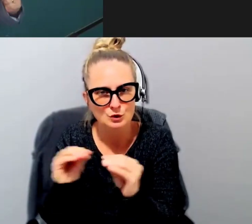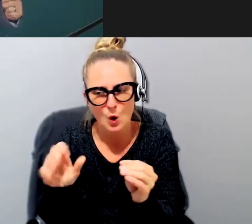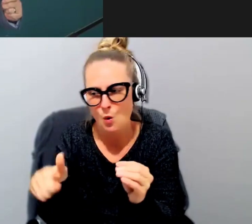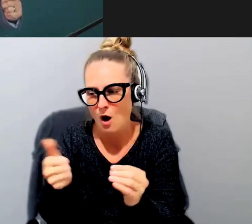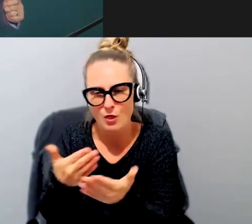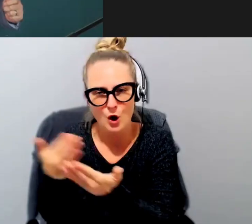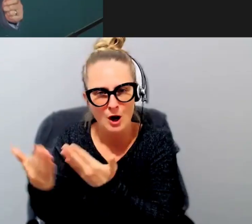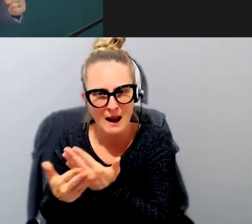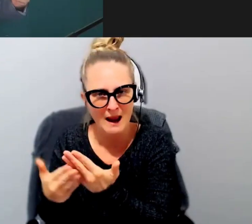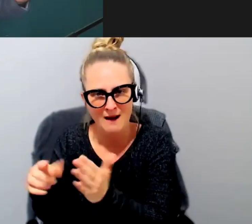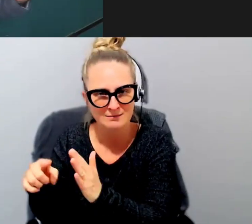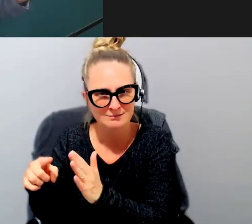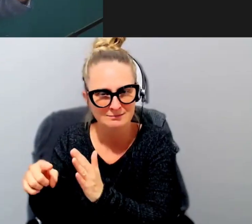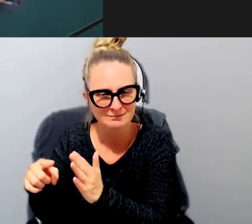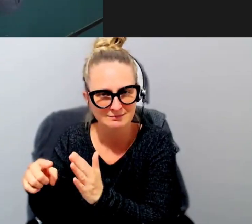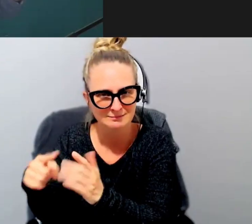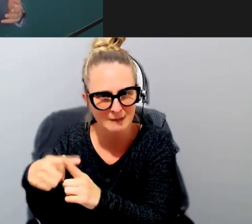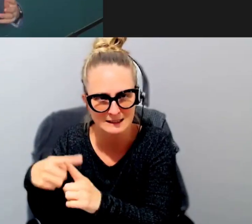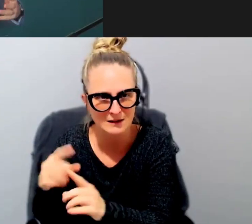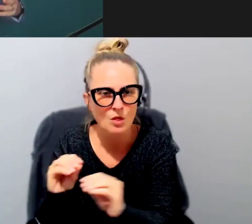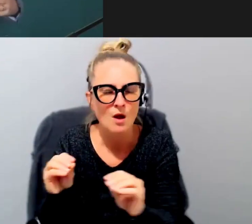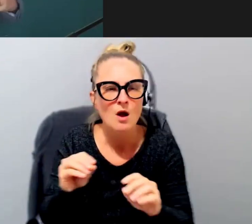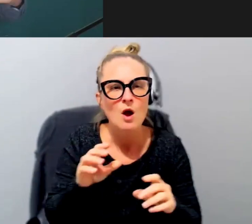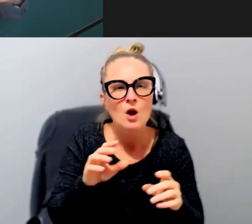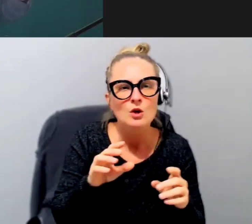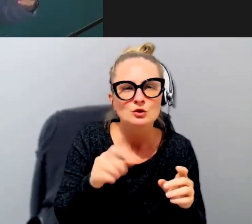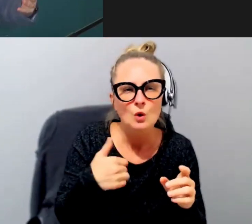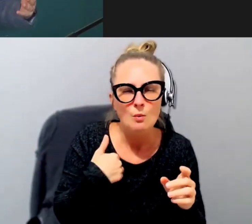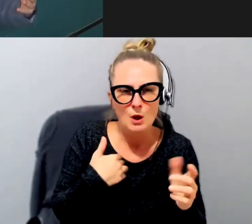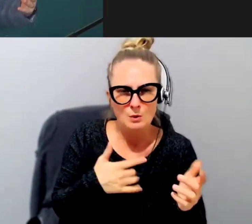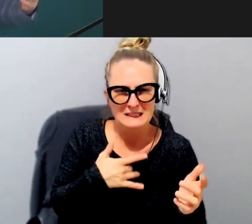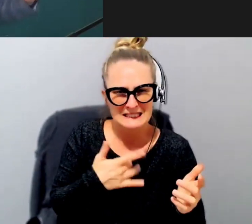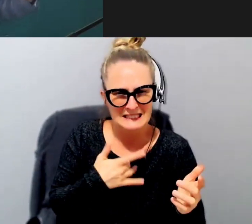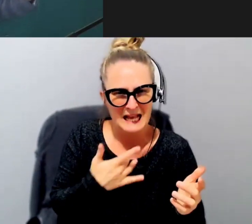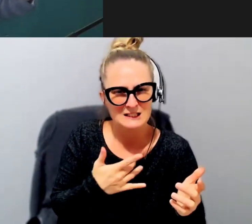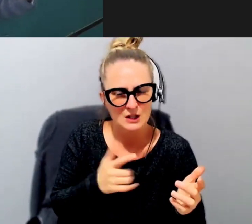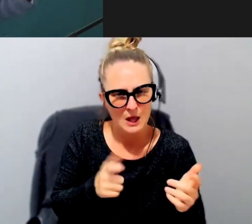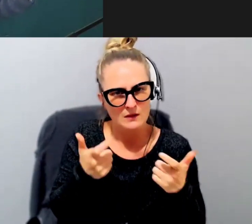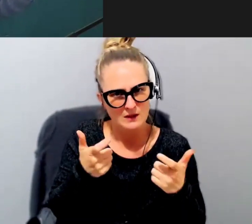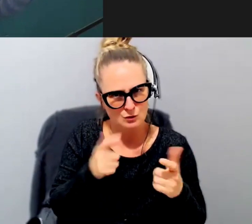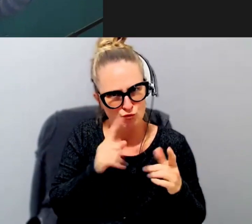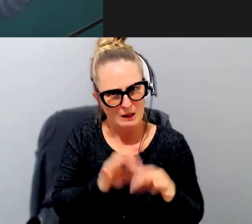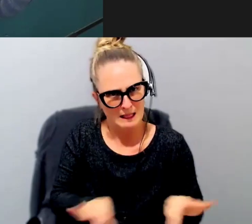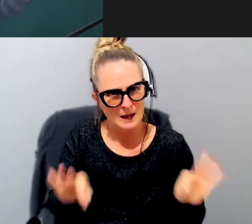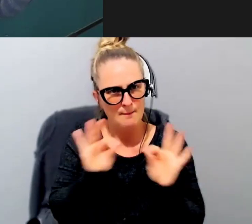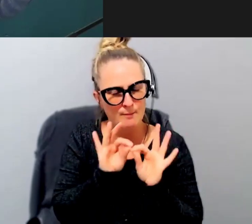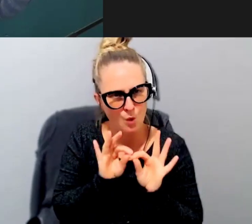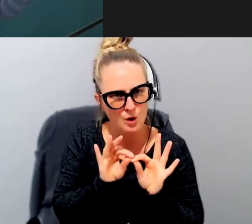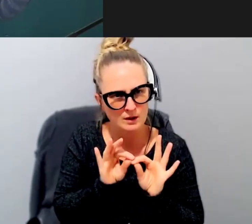have numbers yet, but there was a sense that this was a big deal. And